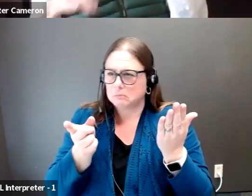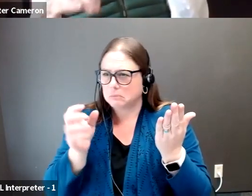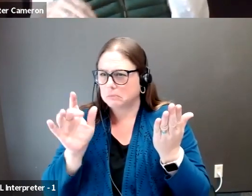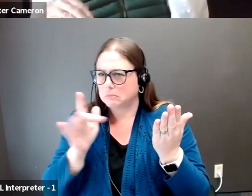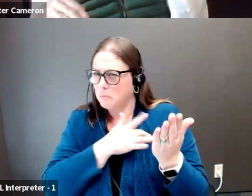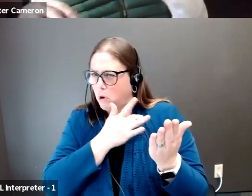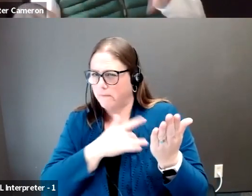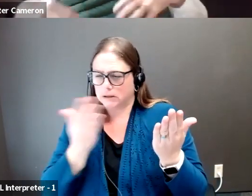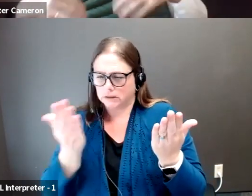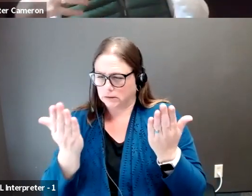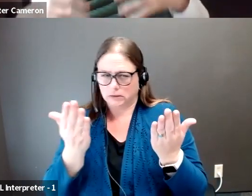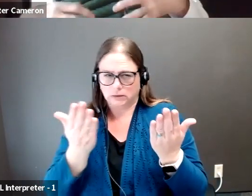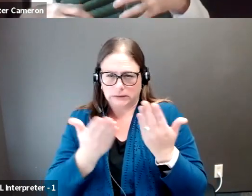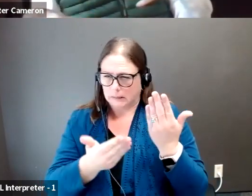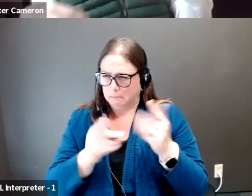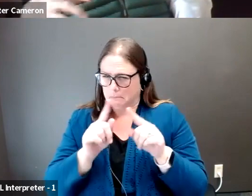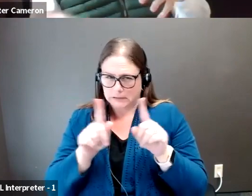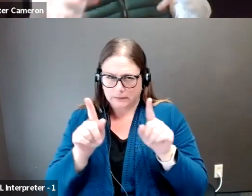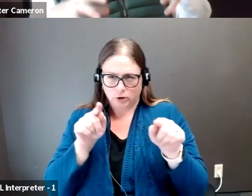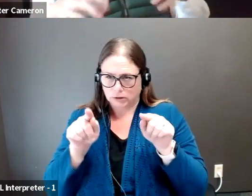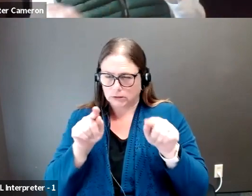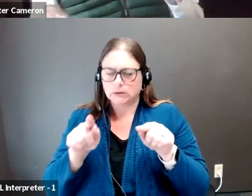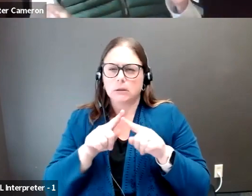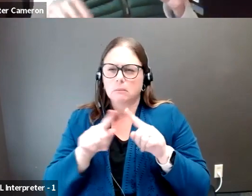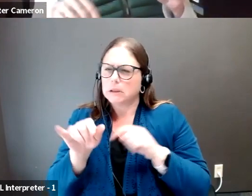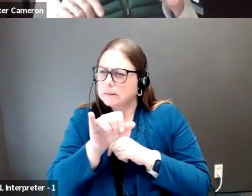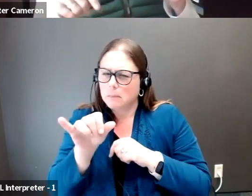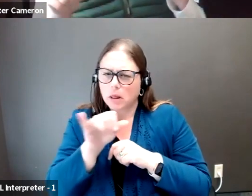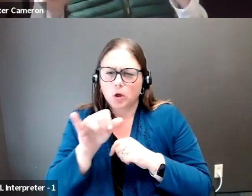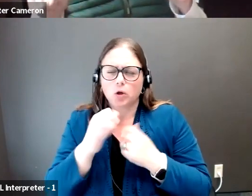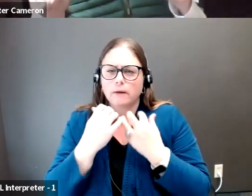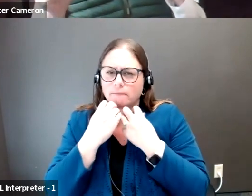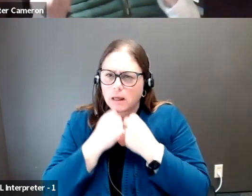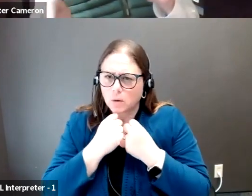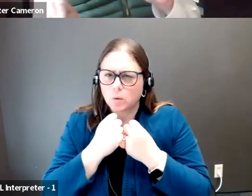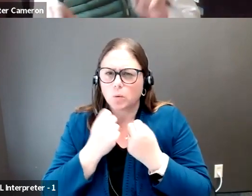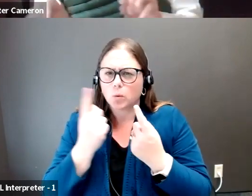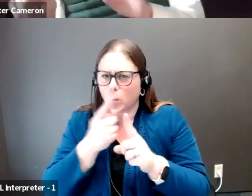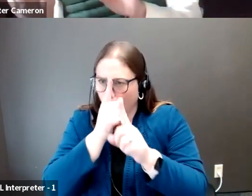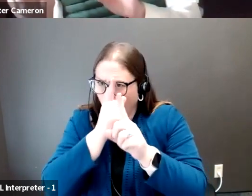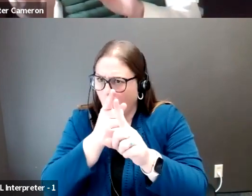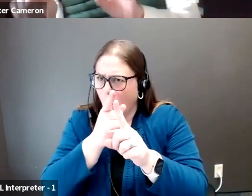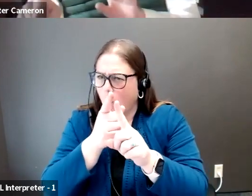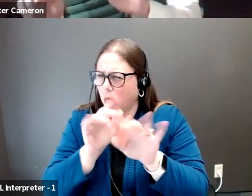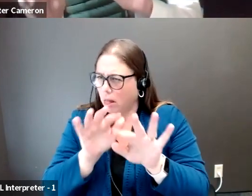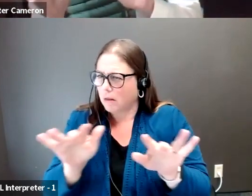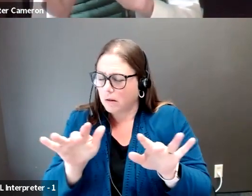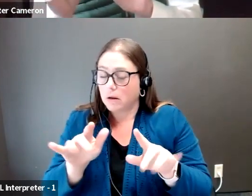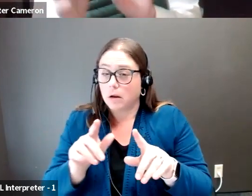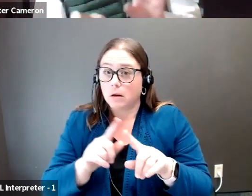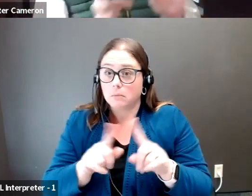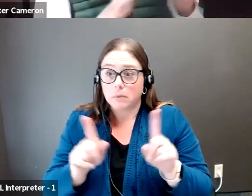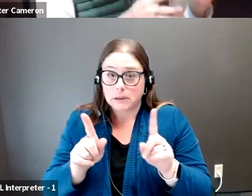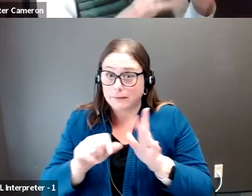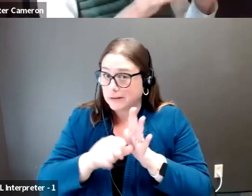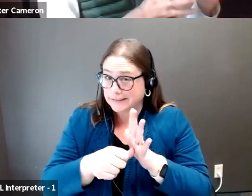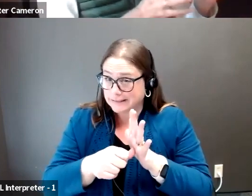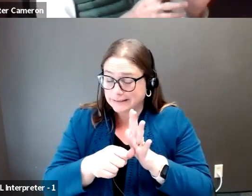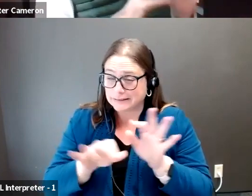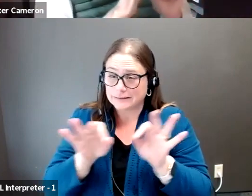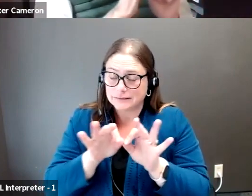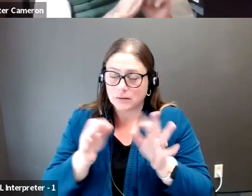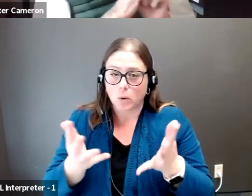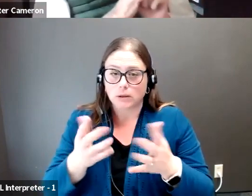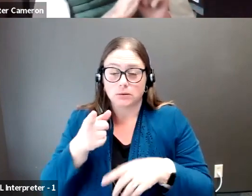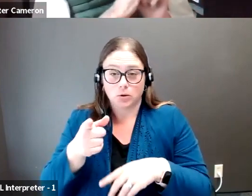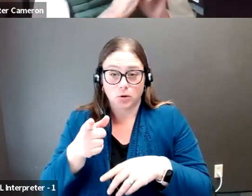still similar in terms of the values and what you want to do. So it's just, the difference is that if you operate in more than one